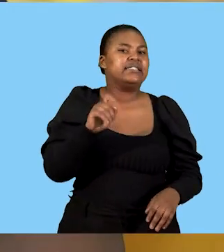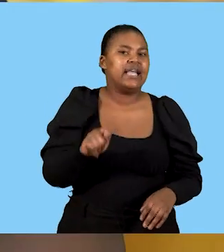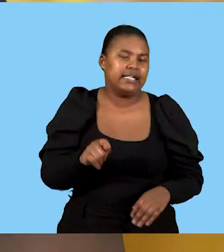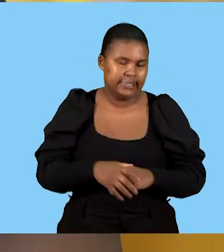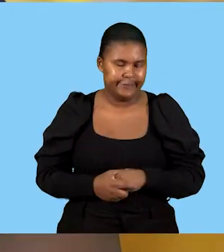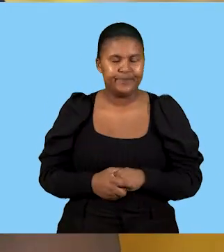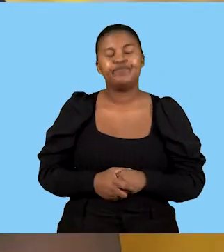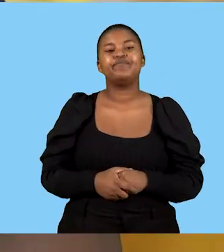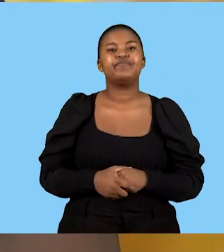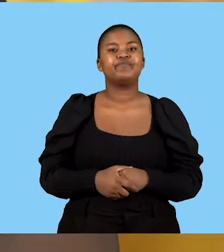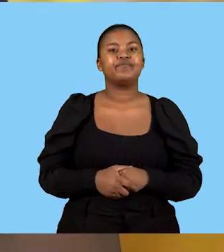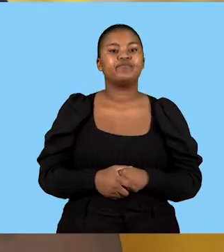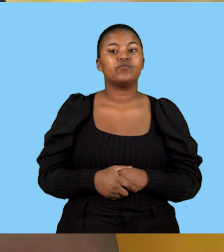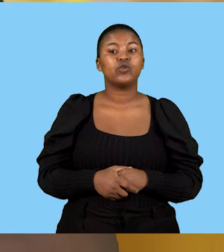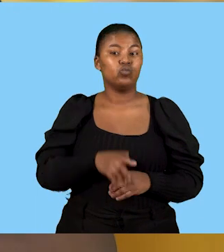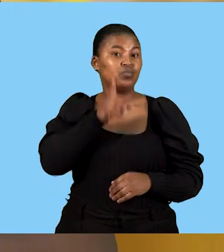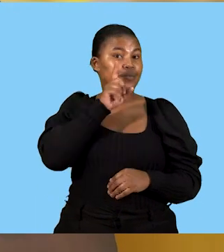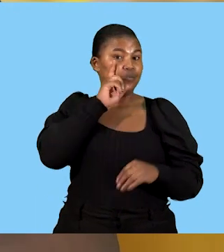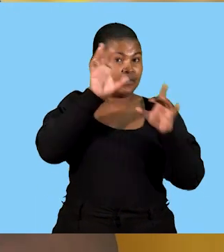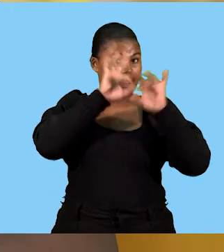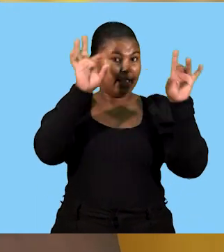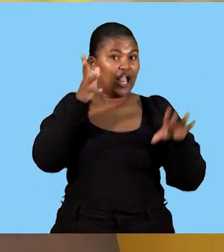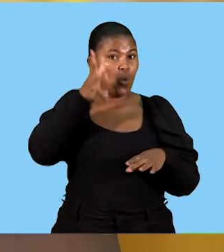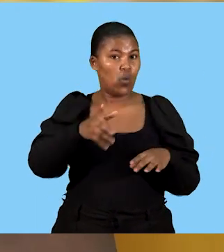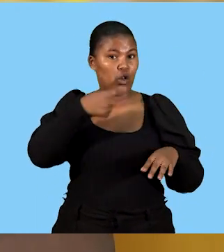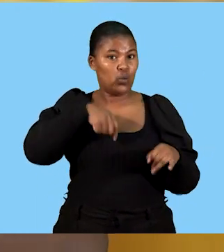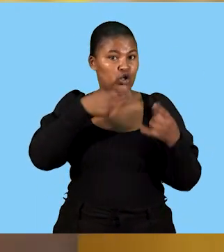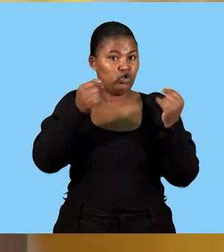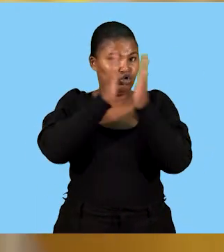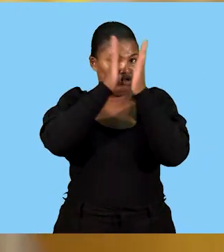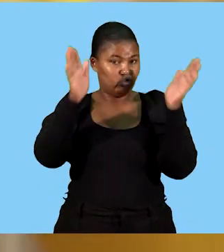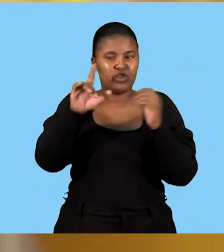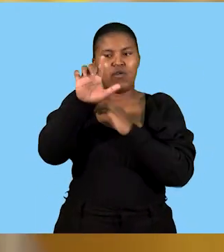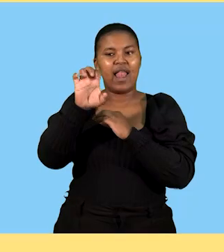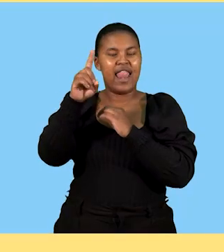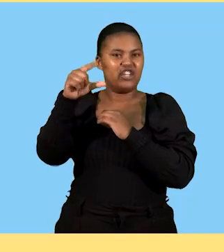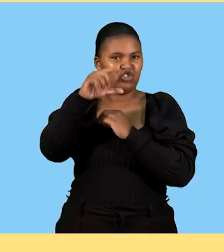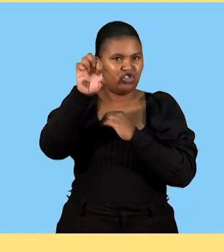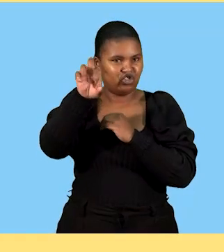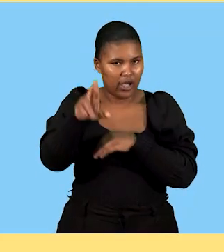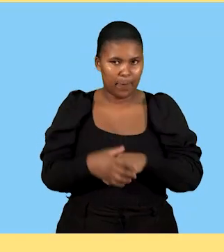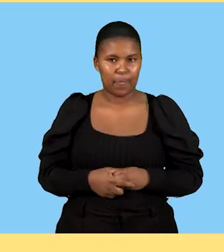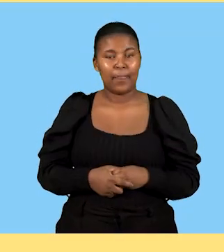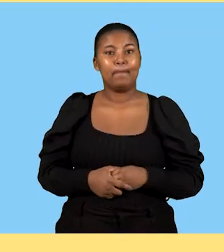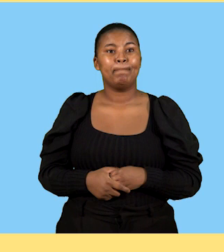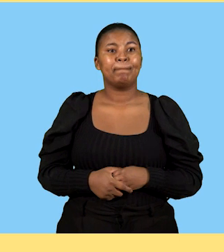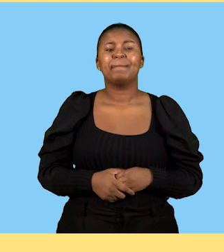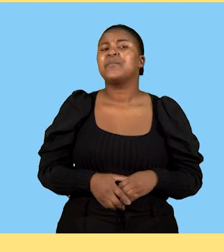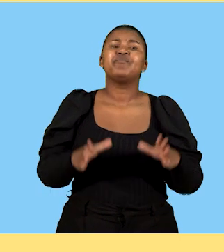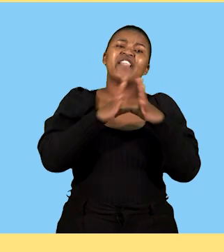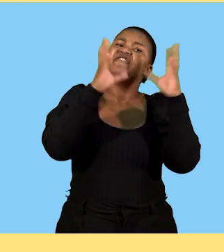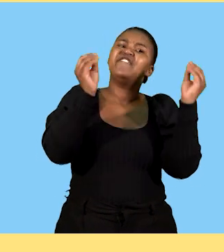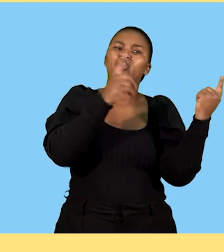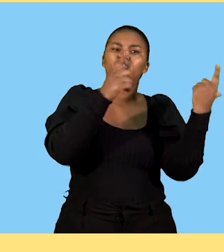the insurance account. You see clearly when we do the general ledger. Once you are completed with the